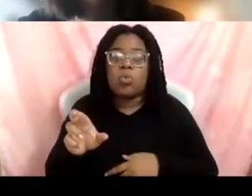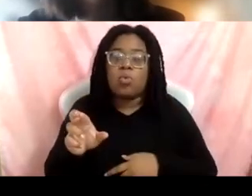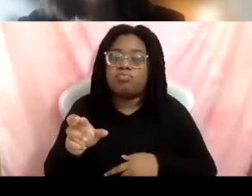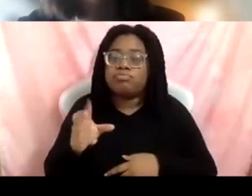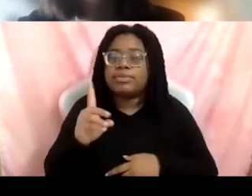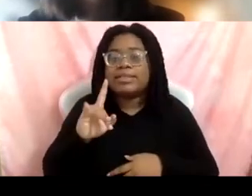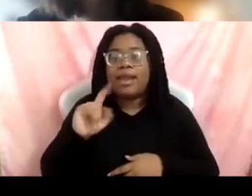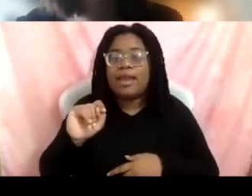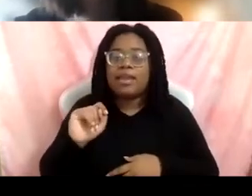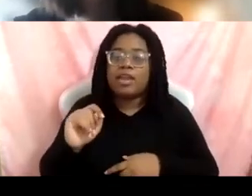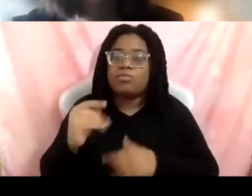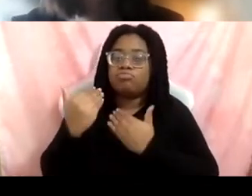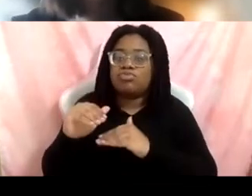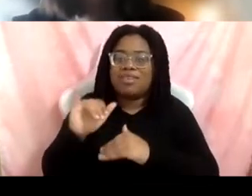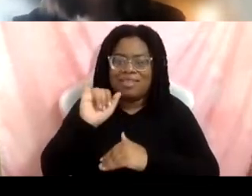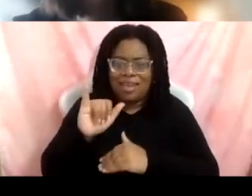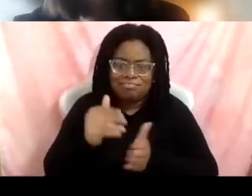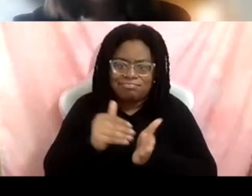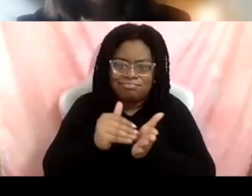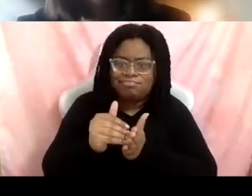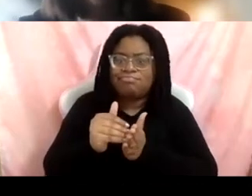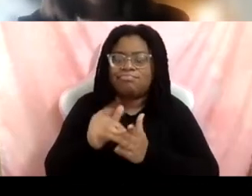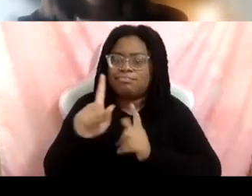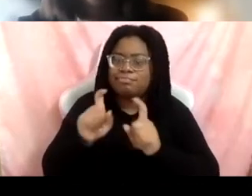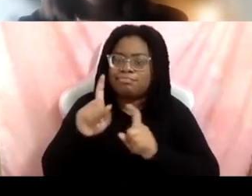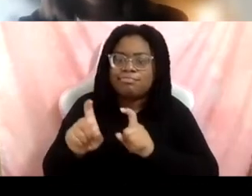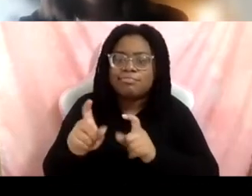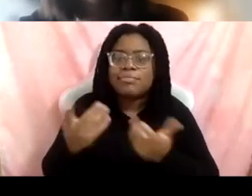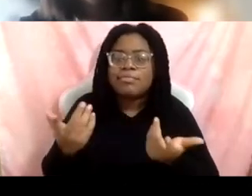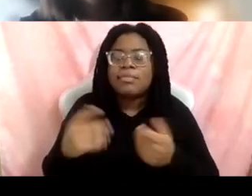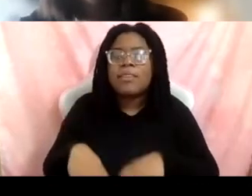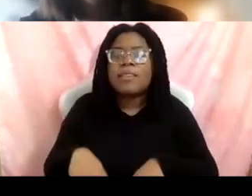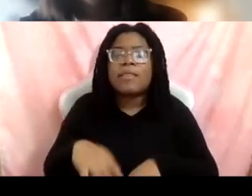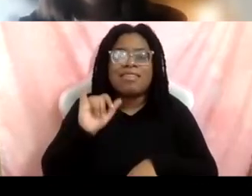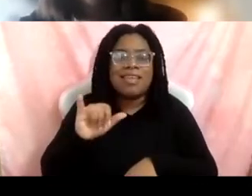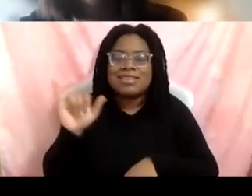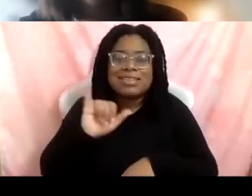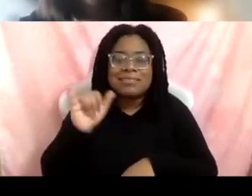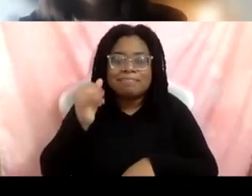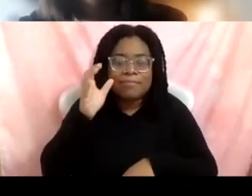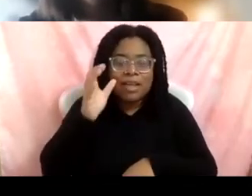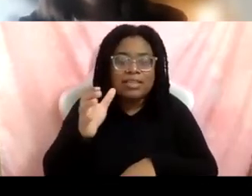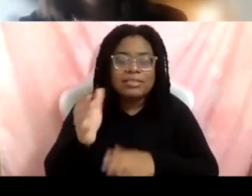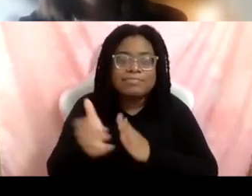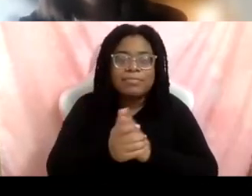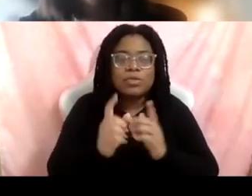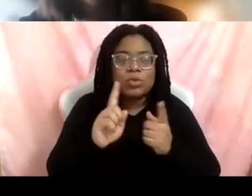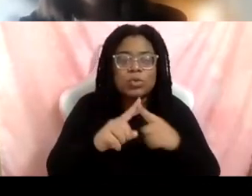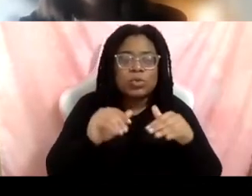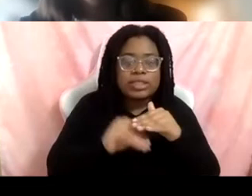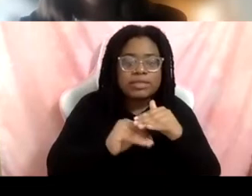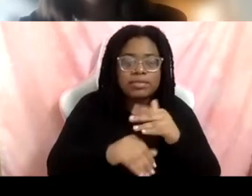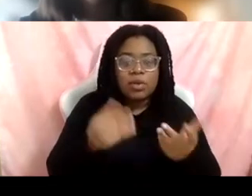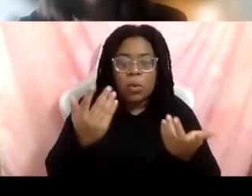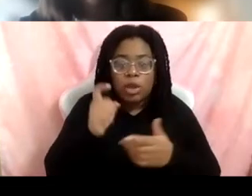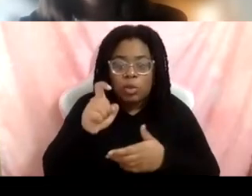such a commonly asked question these days, and it can just be applied to accessibility as well. It's like, what do you need to do your